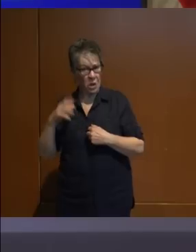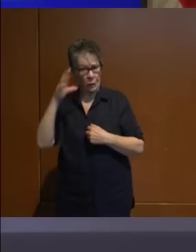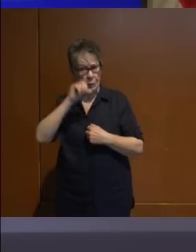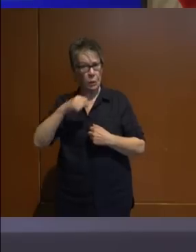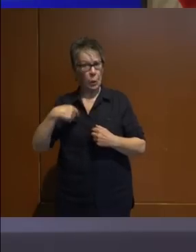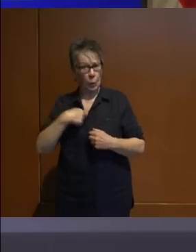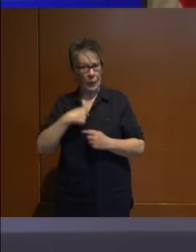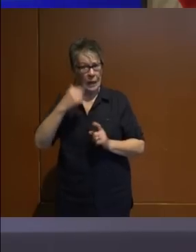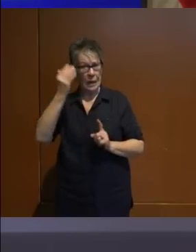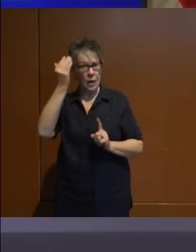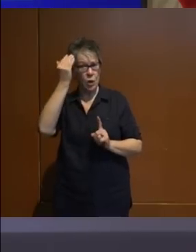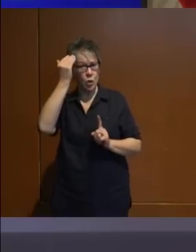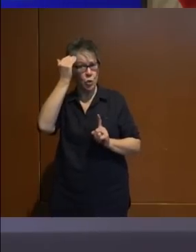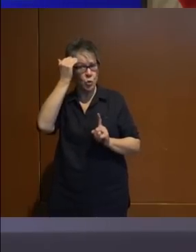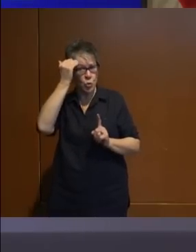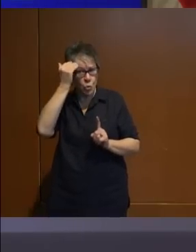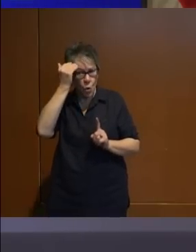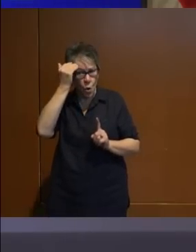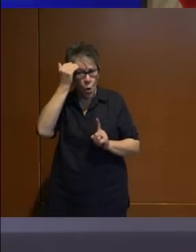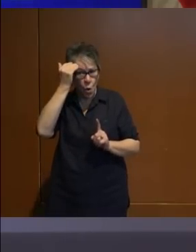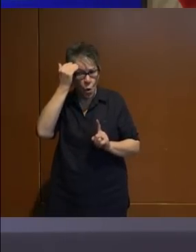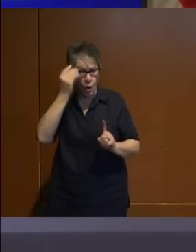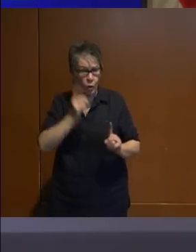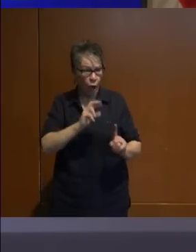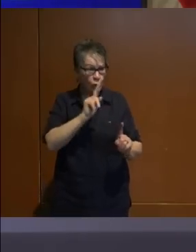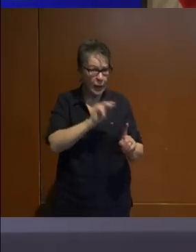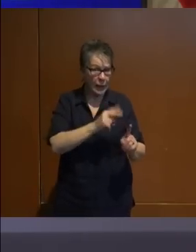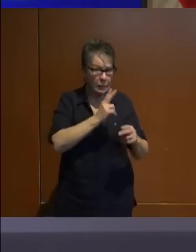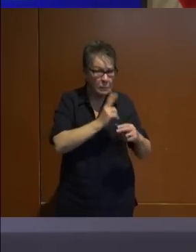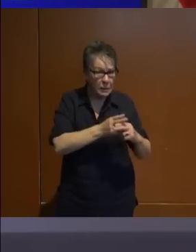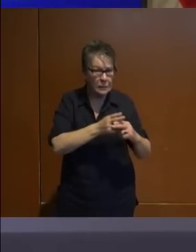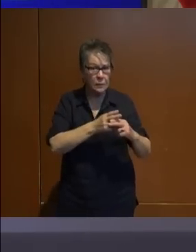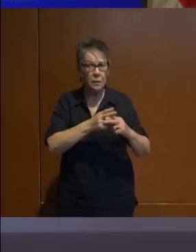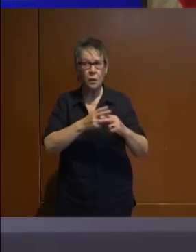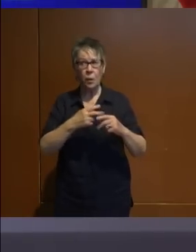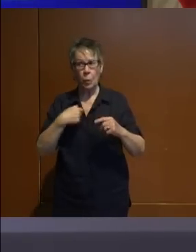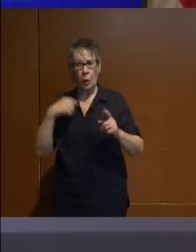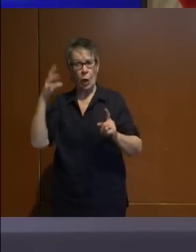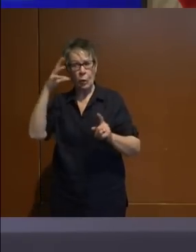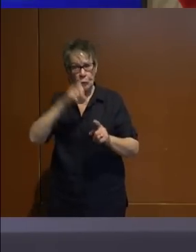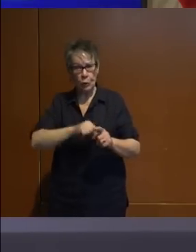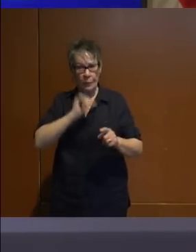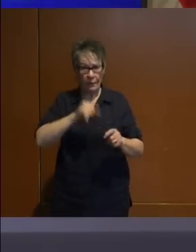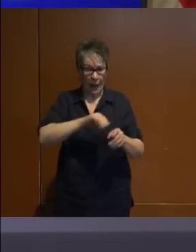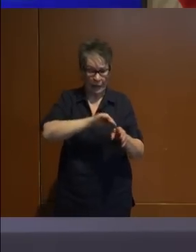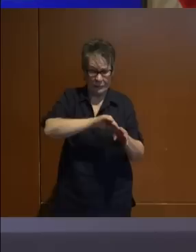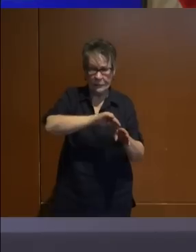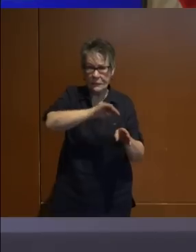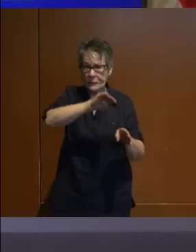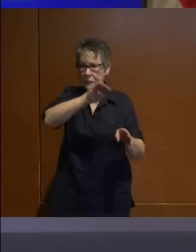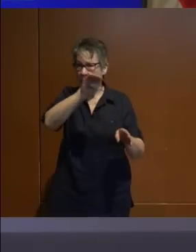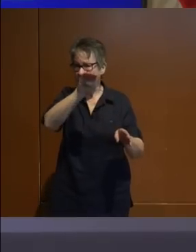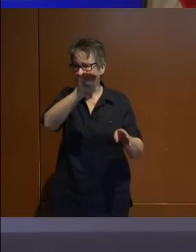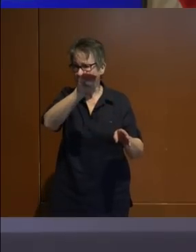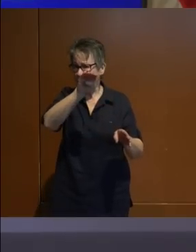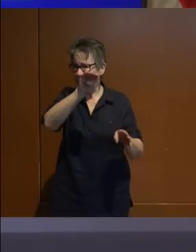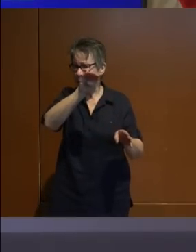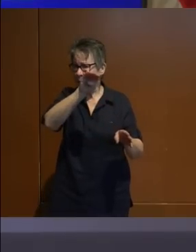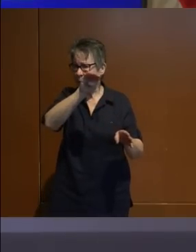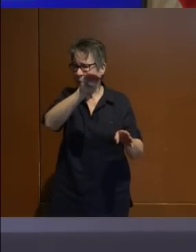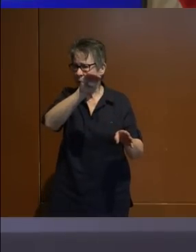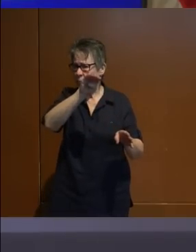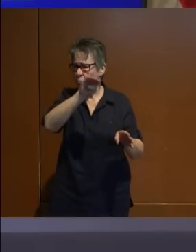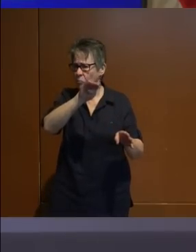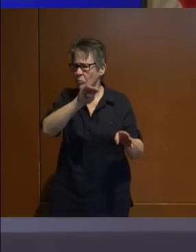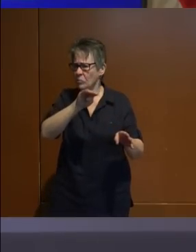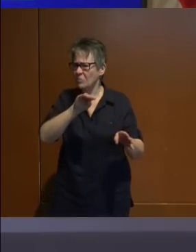Tan had mentioned, if the peak hits, because Commissioner, you and I spoke last week about 14 to